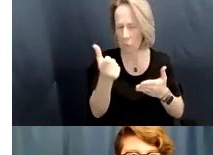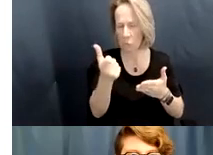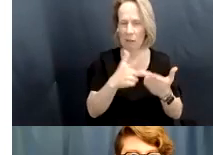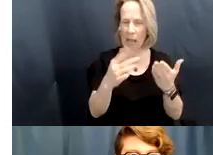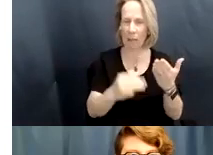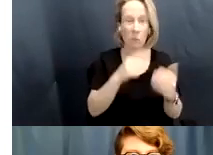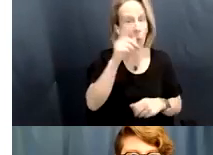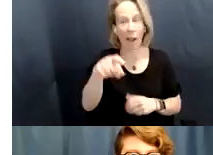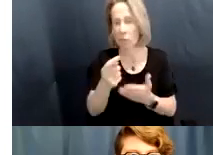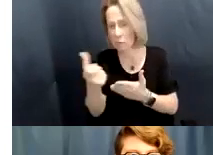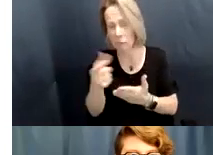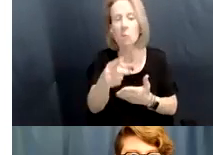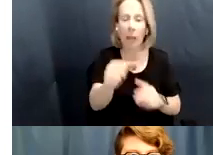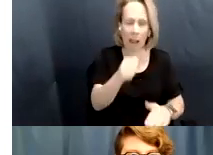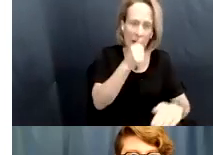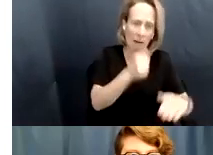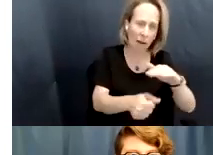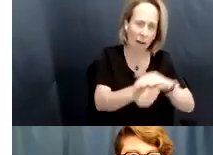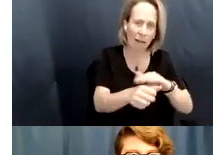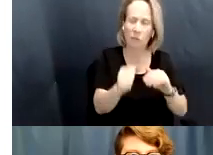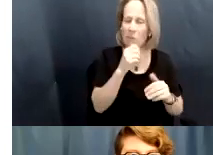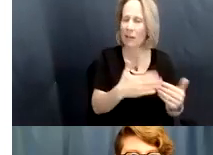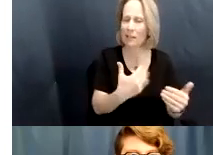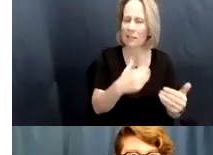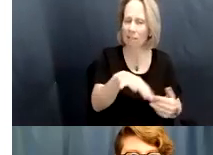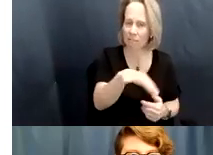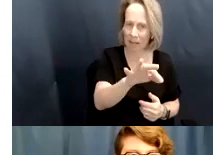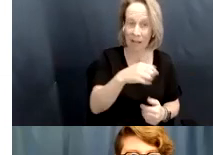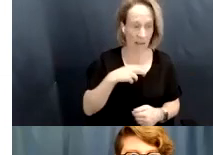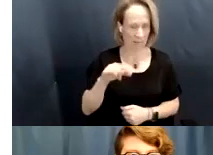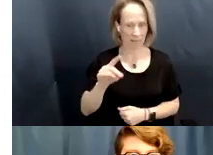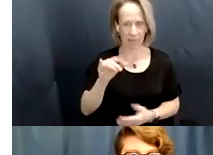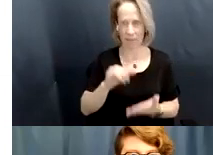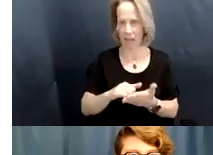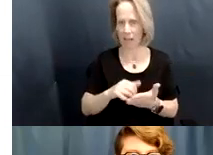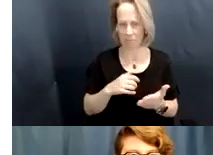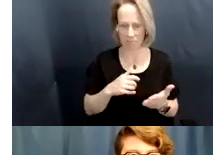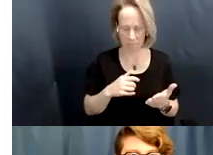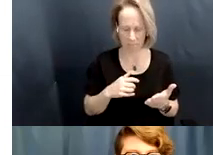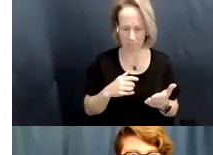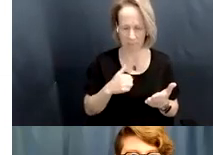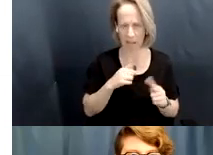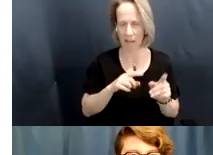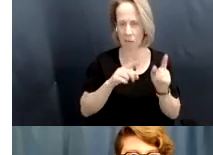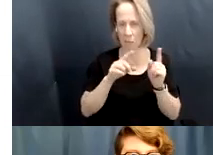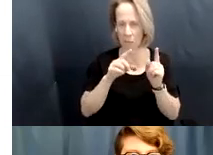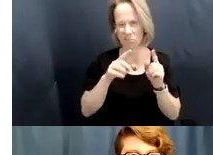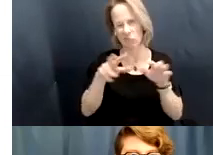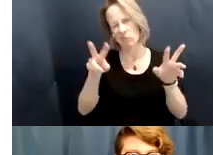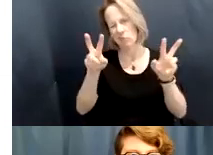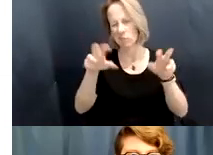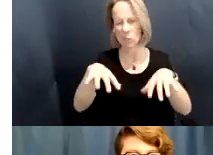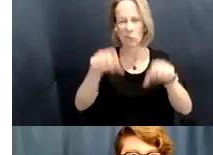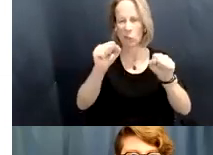the app so it's not easy to find. I did that. I went on a digital social media break from